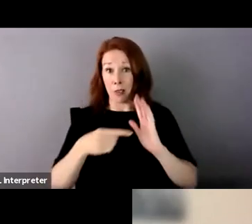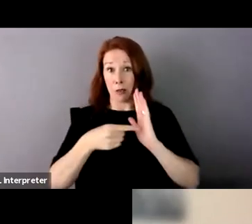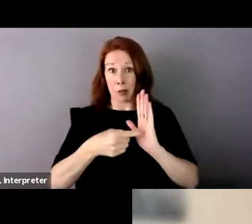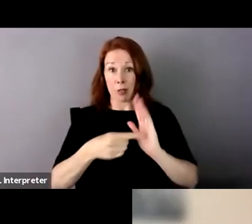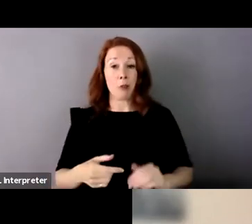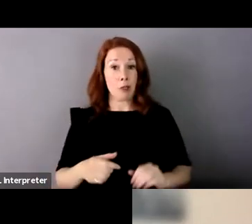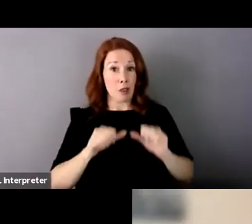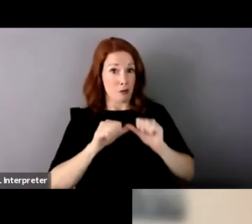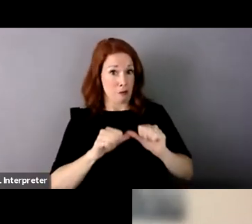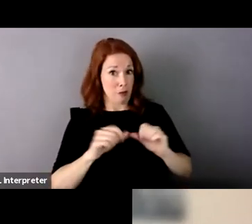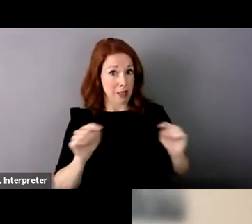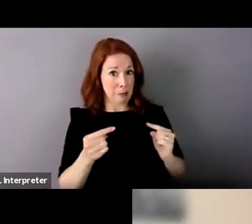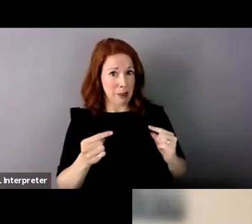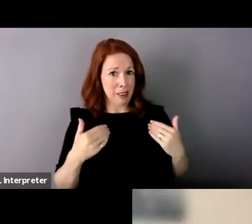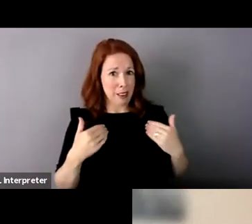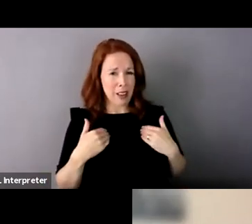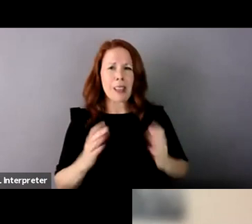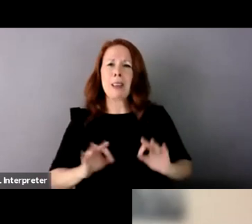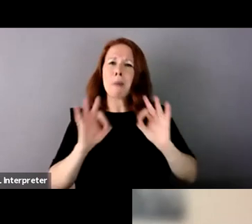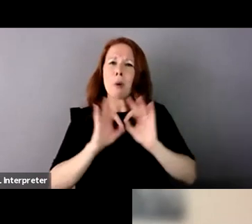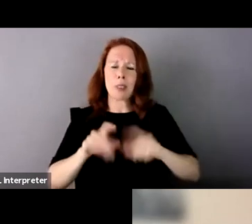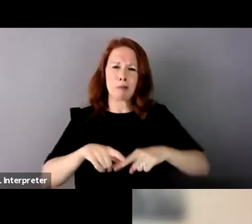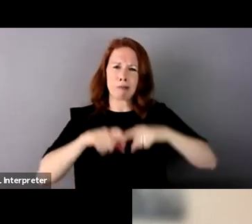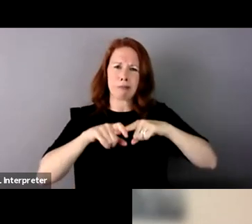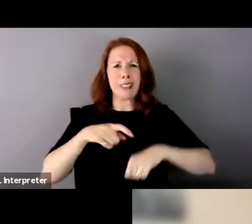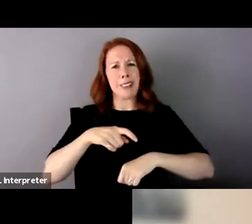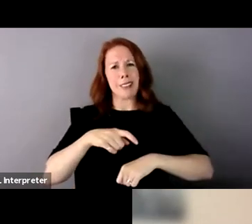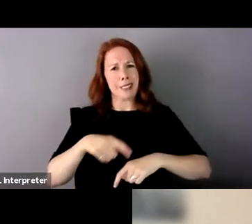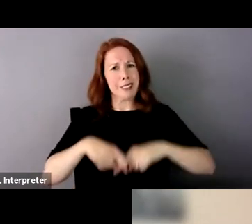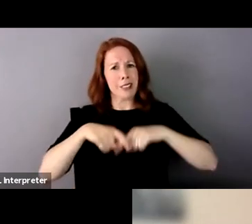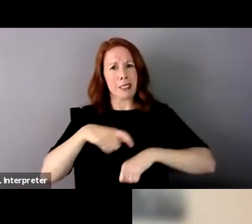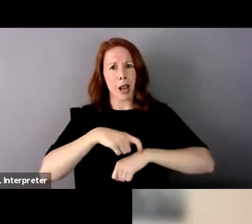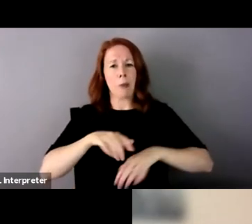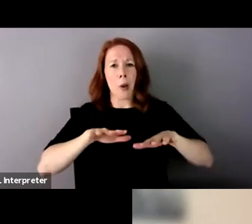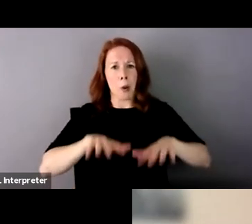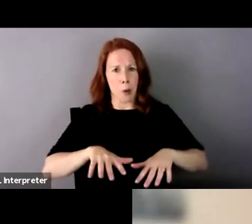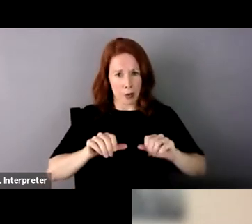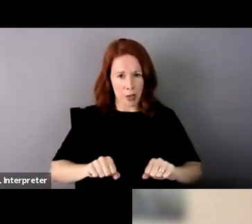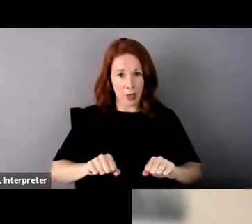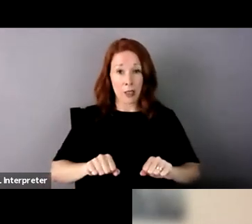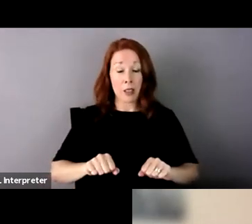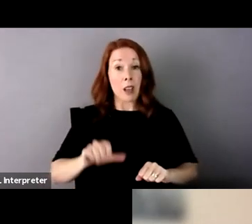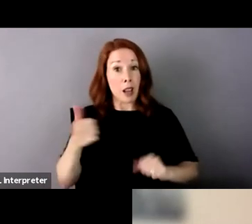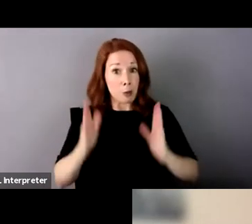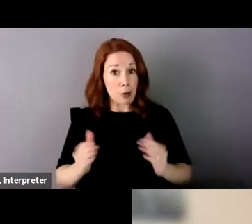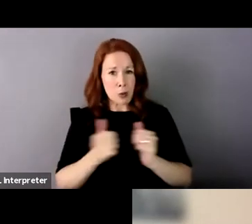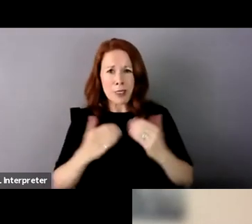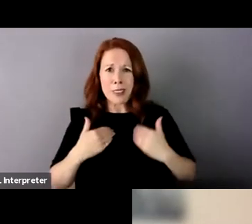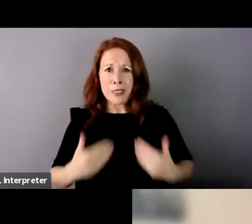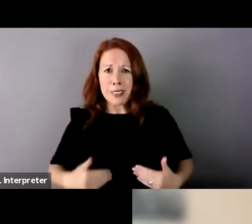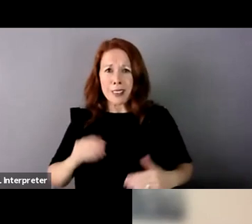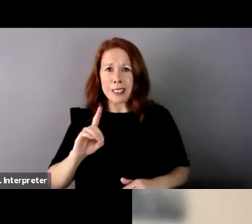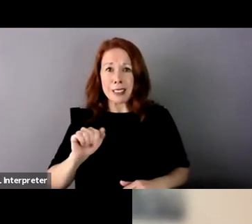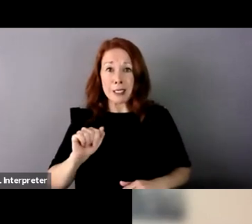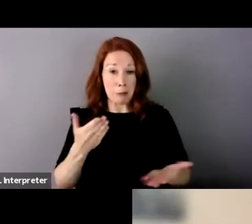for example, you want to be able to have a bit of time out. If you're someone with a physical disability that requires, say,